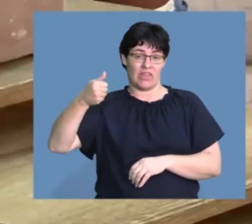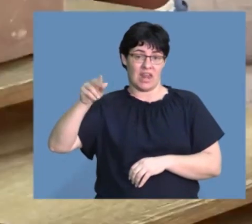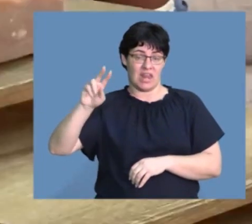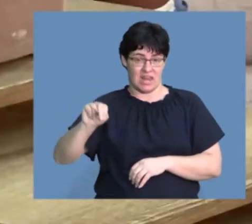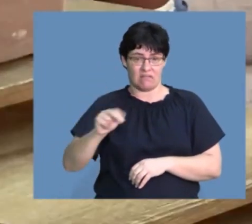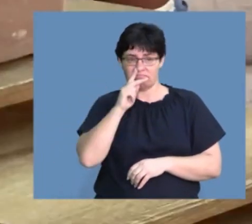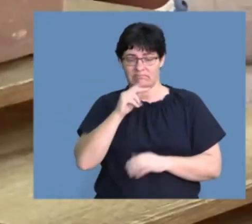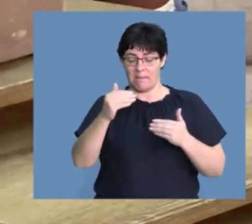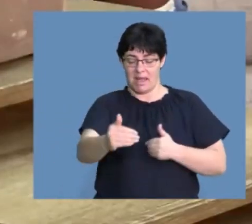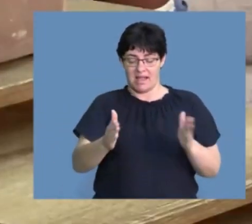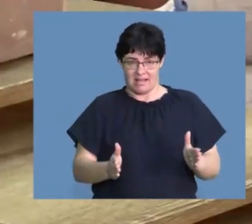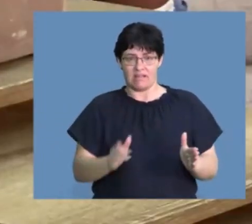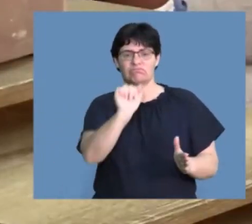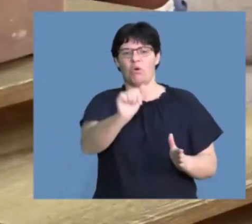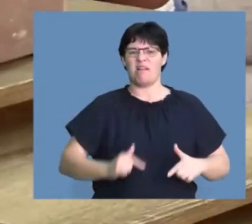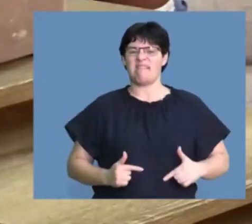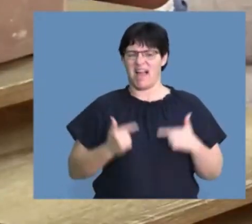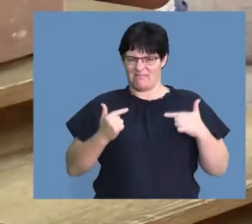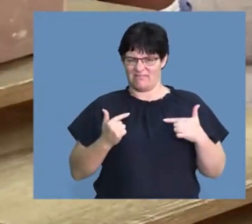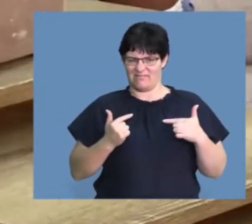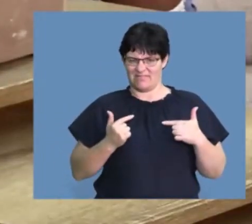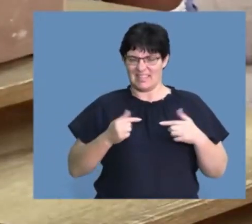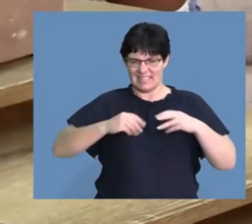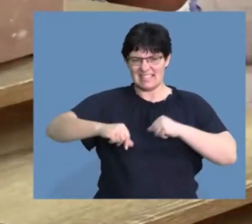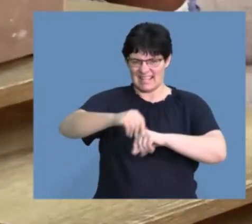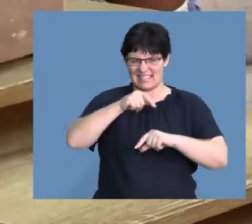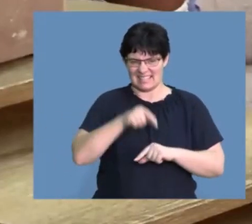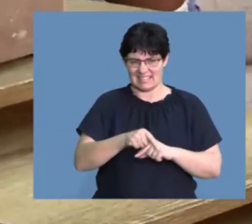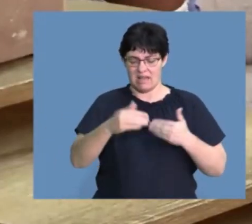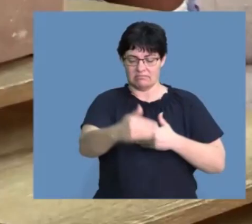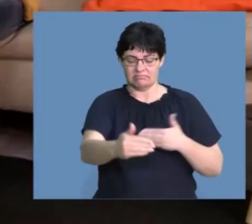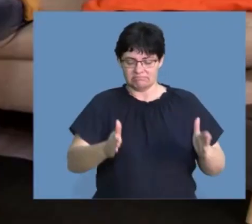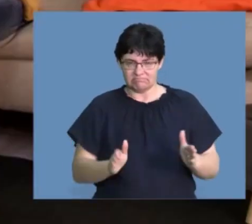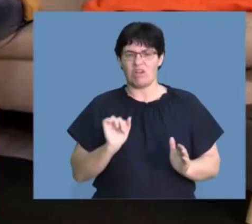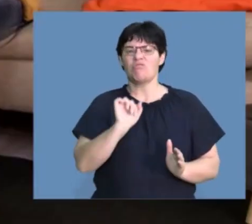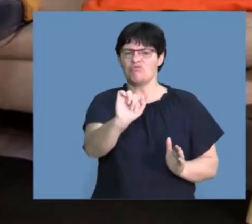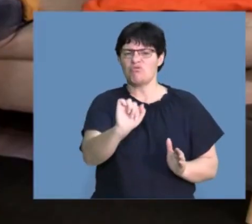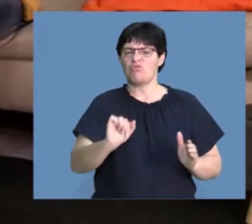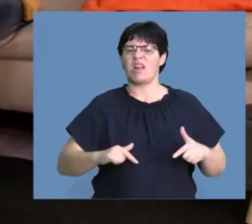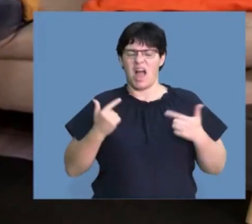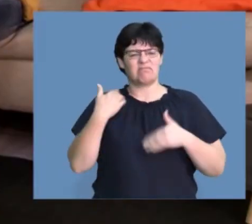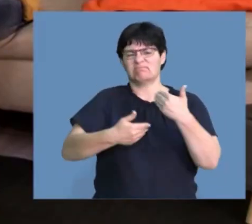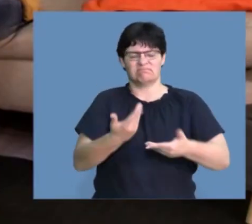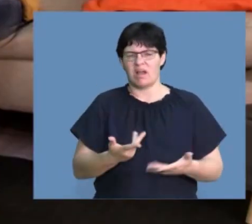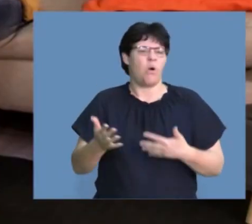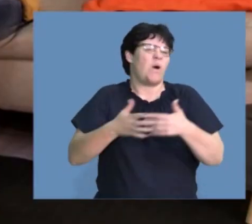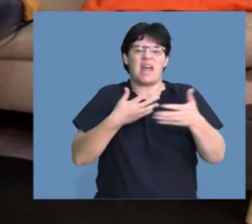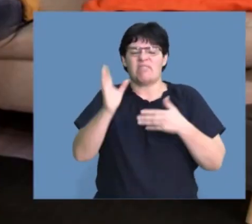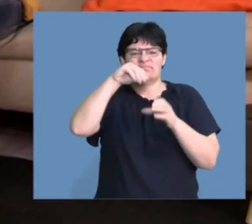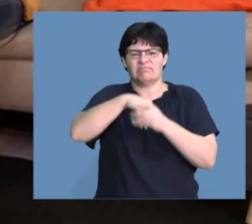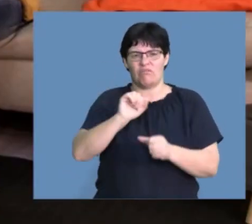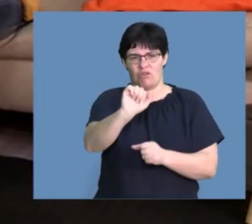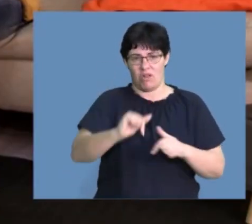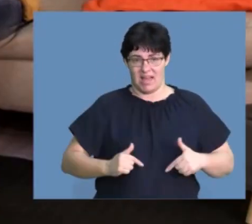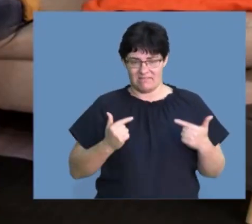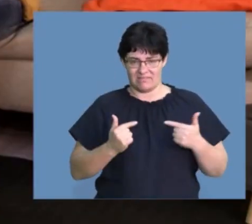this. This signifies us, who we are. The sand signifies life. Everything that we do in life, whatever it may be. But